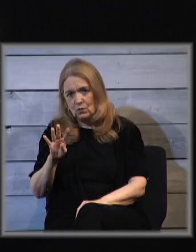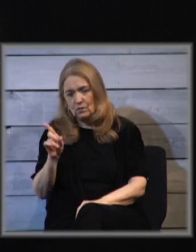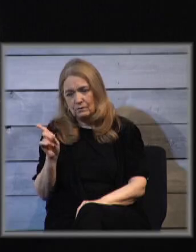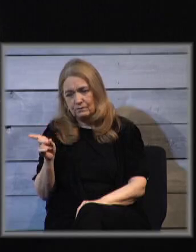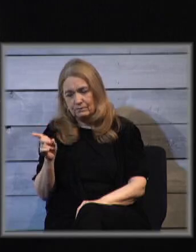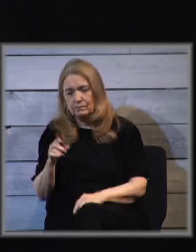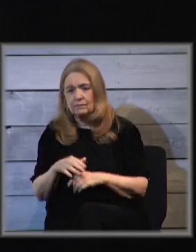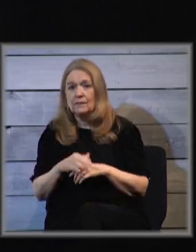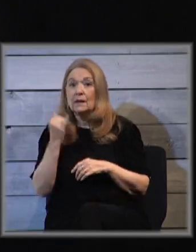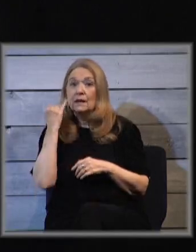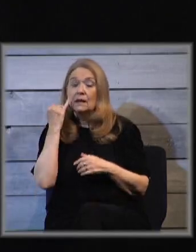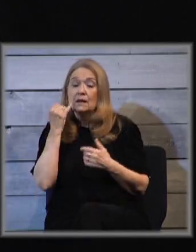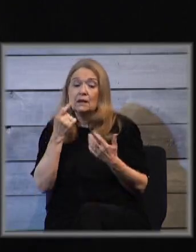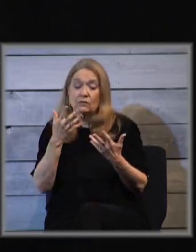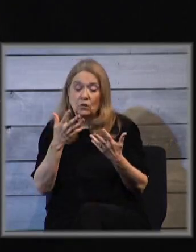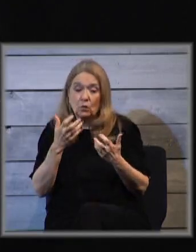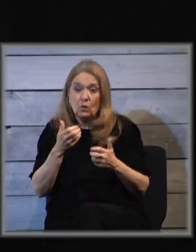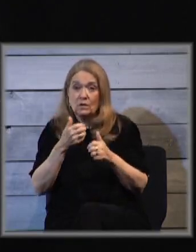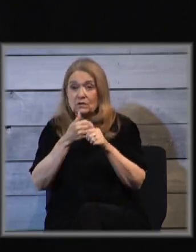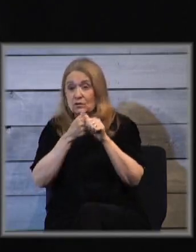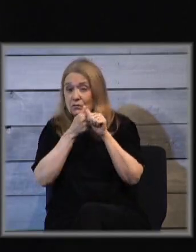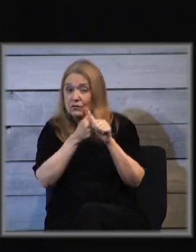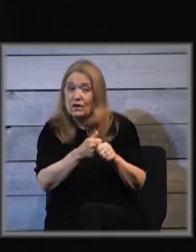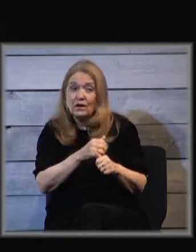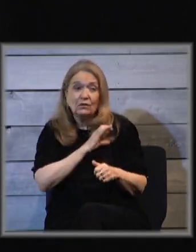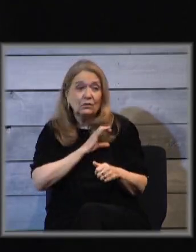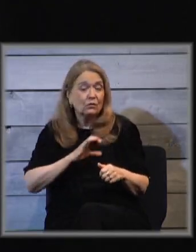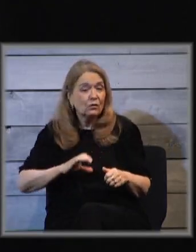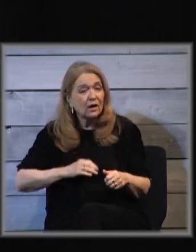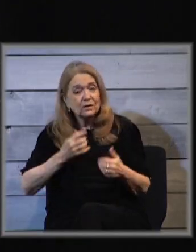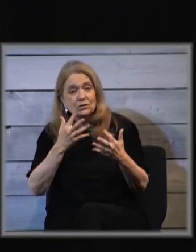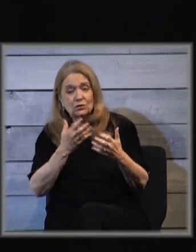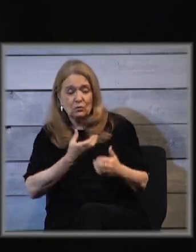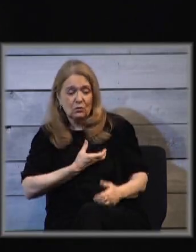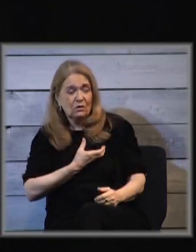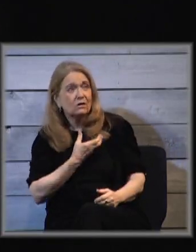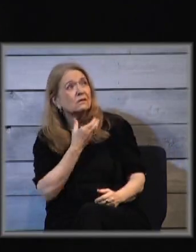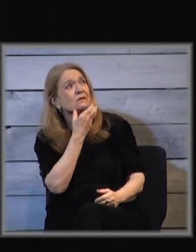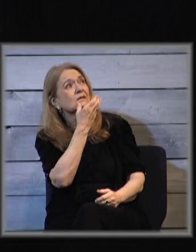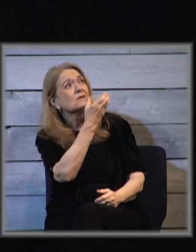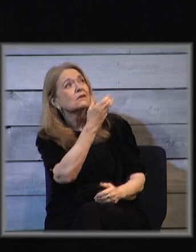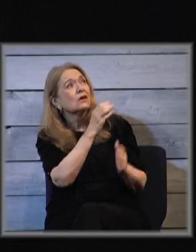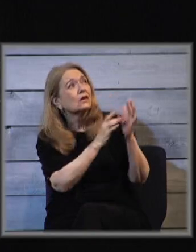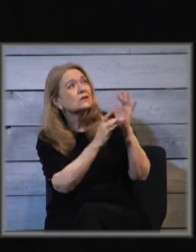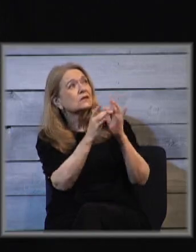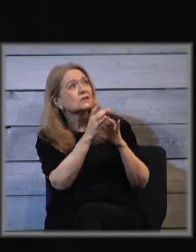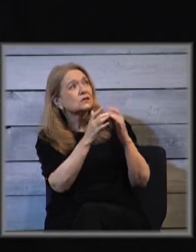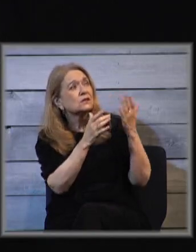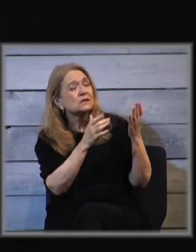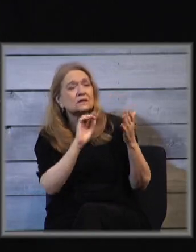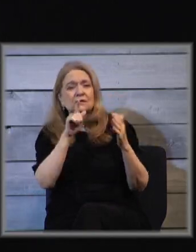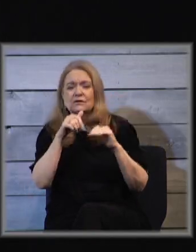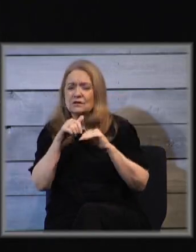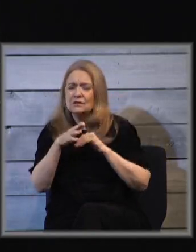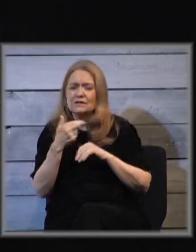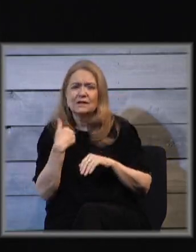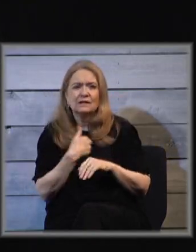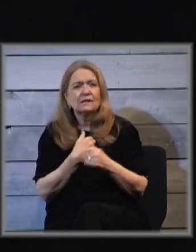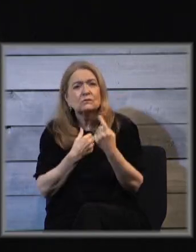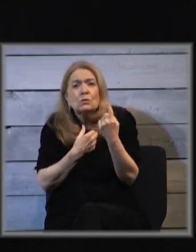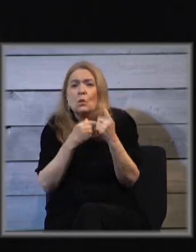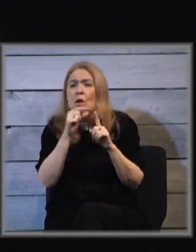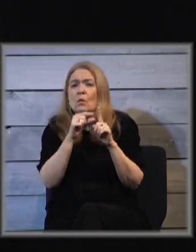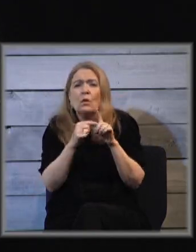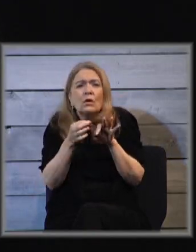931-236-3084. If you want to follow Christ, you want to give your heart to Jesus, simply send us a single word,